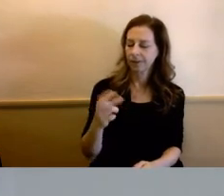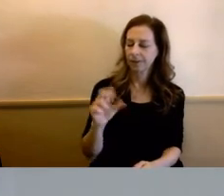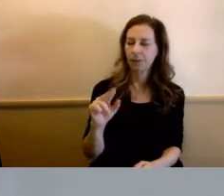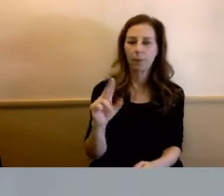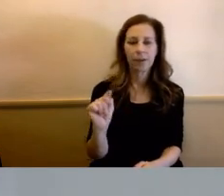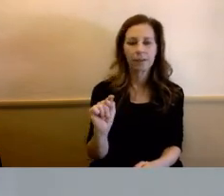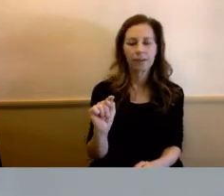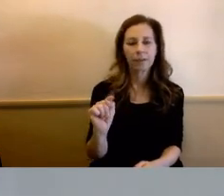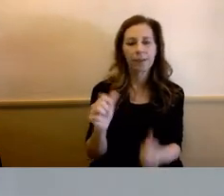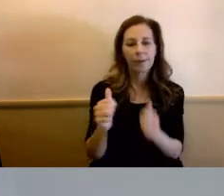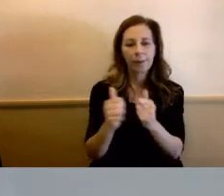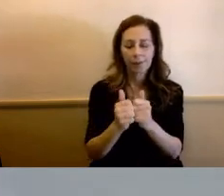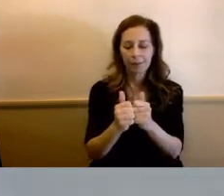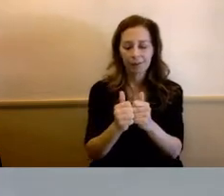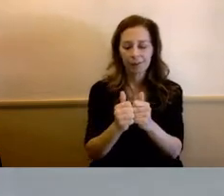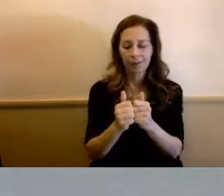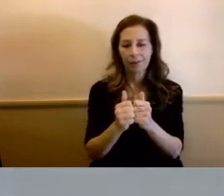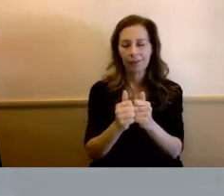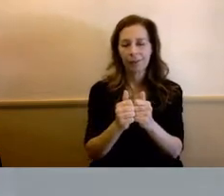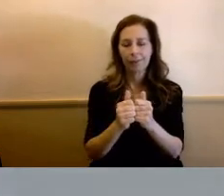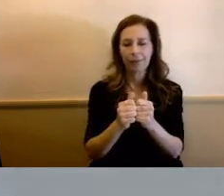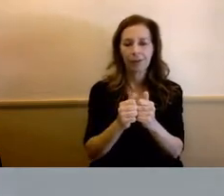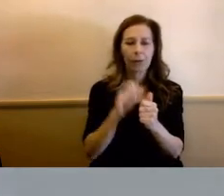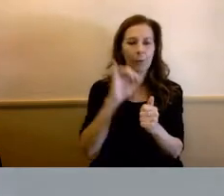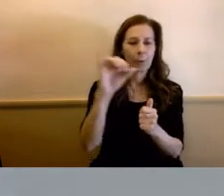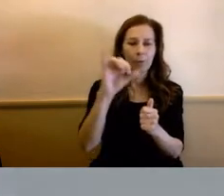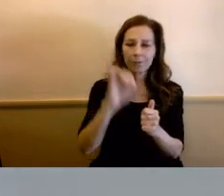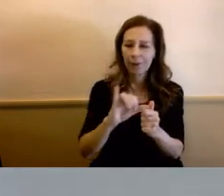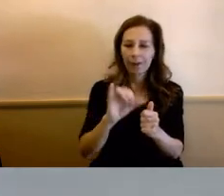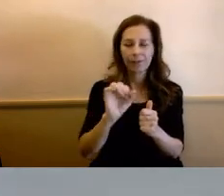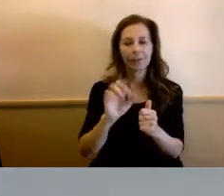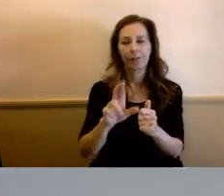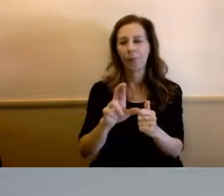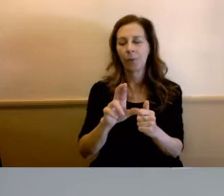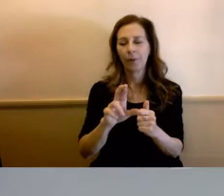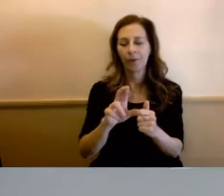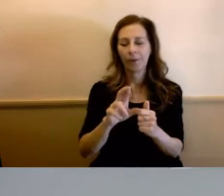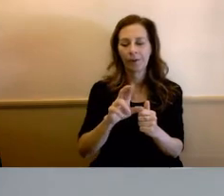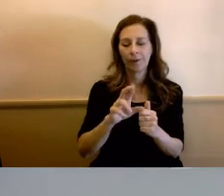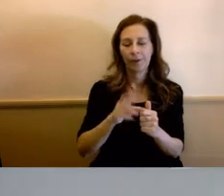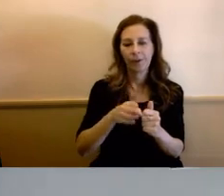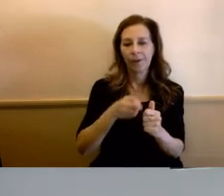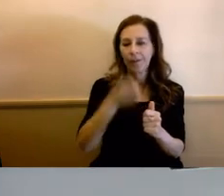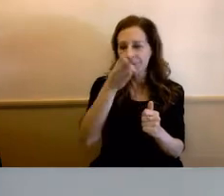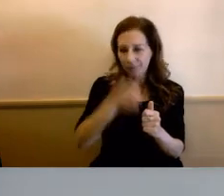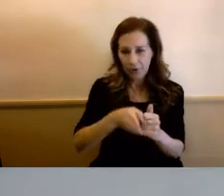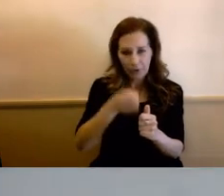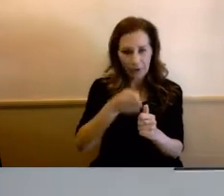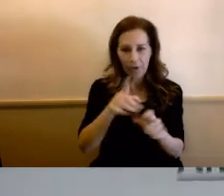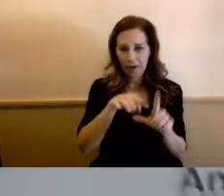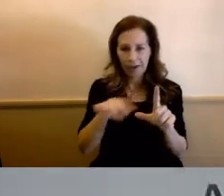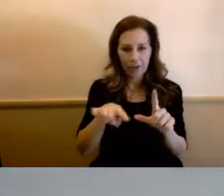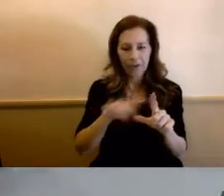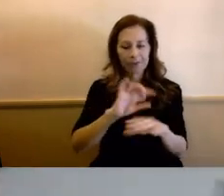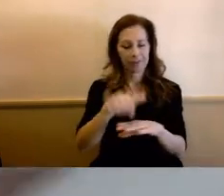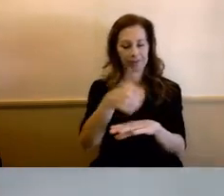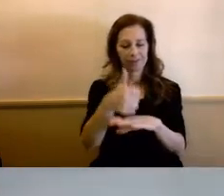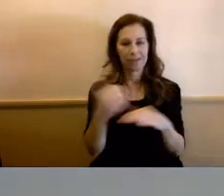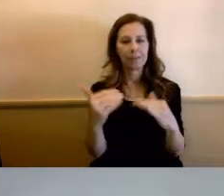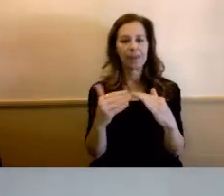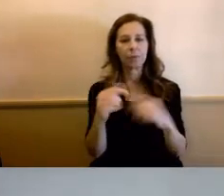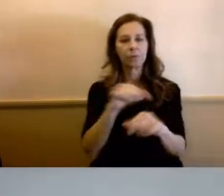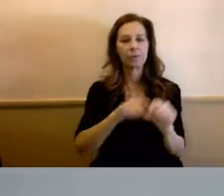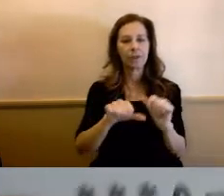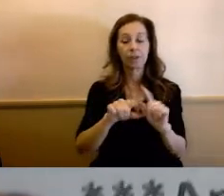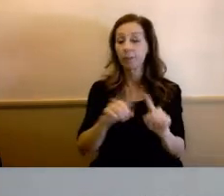or vertical angles, that they are the same degree measurement, I can set them equal to each other. But if they're not the same